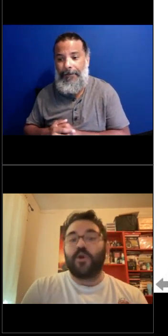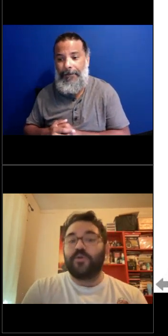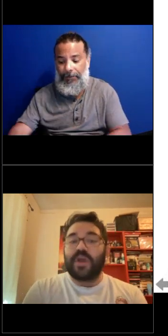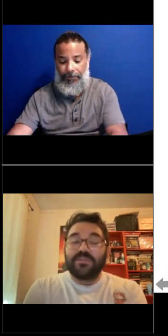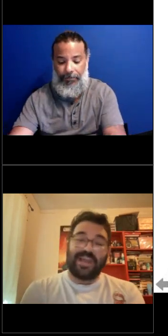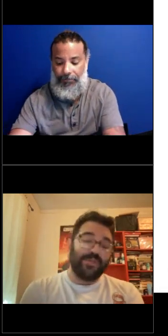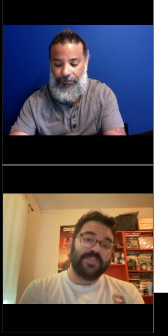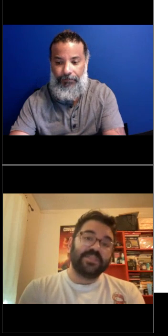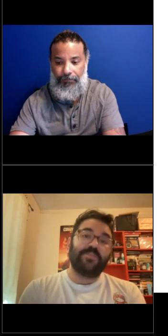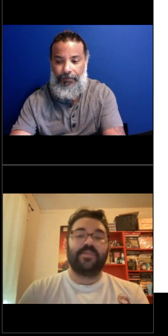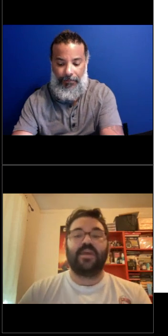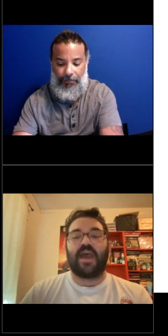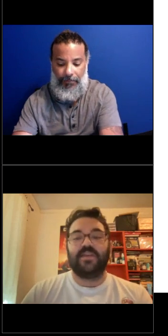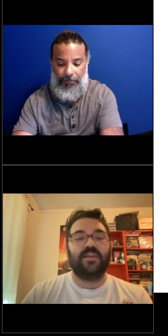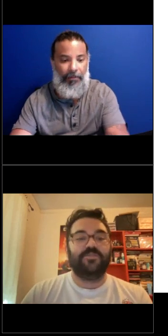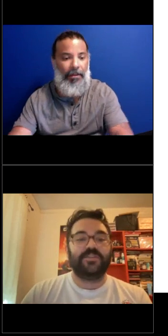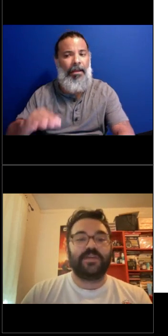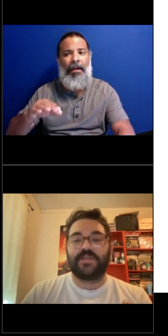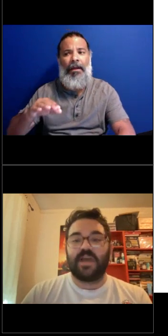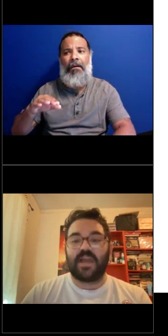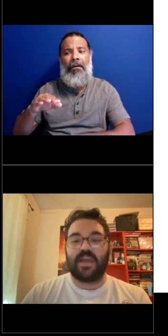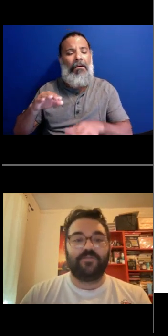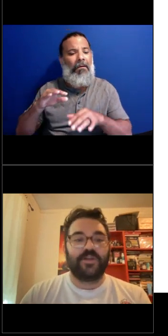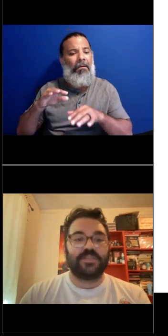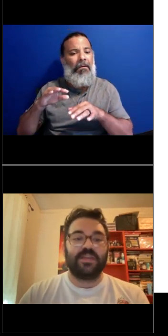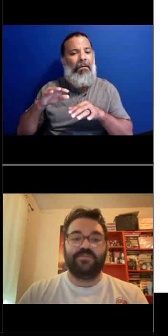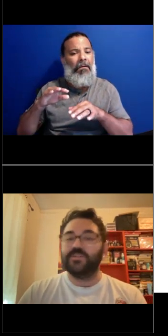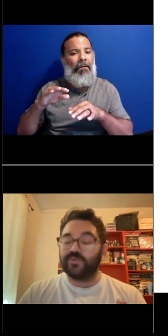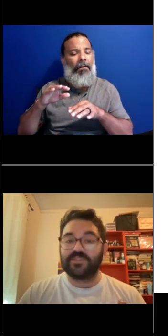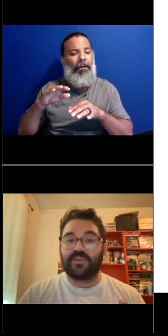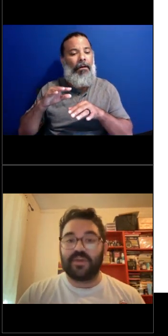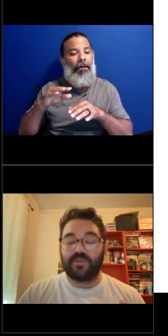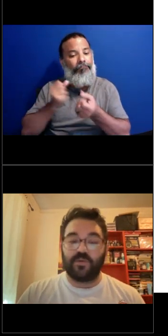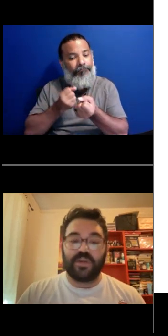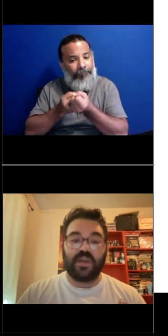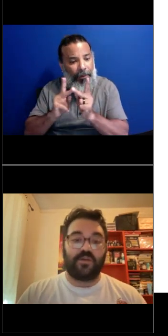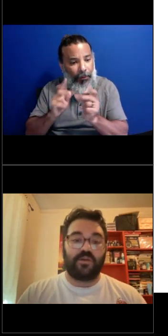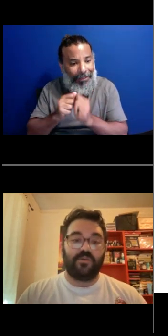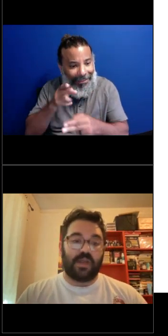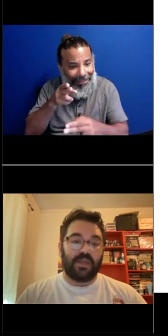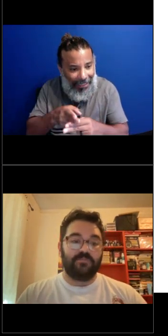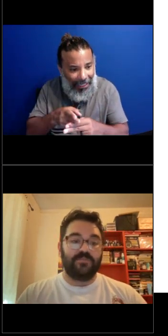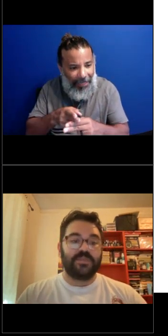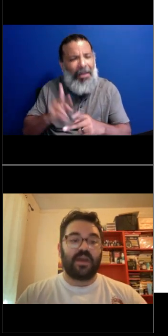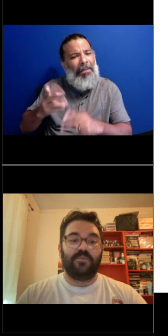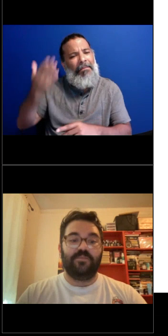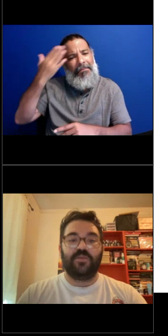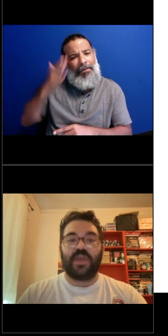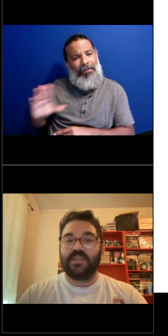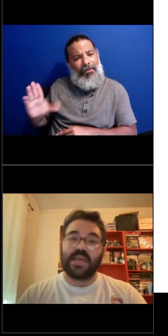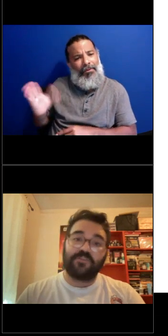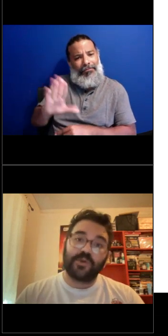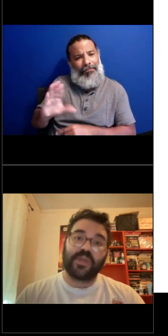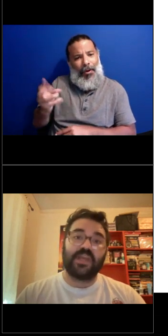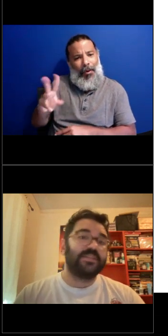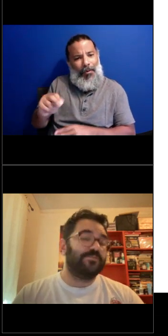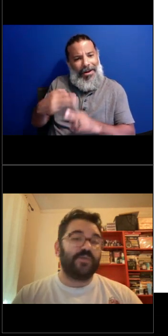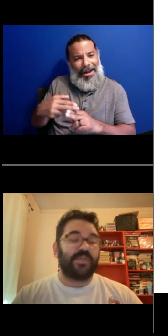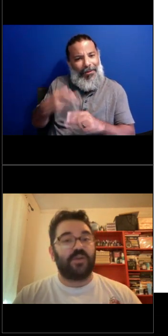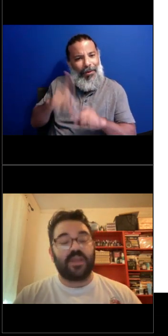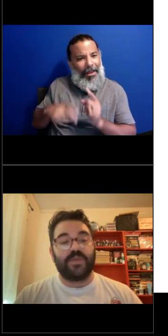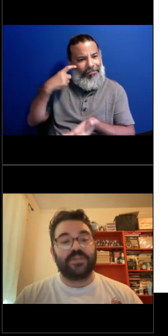Treating pronouns like names is something that I've advocated for some time. Of course, individuals are the authority on their own names. You can't tell from looking